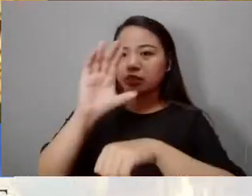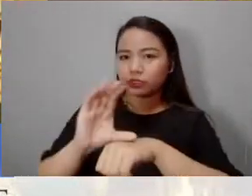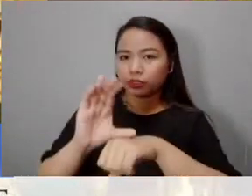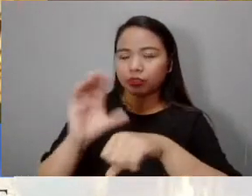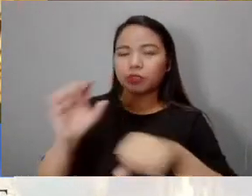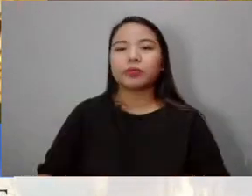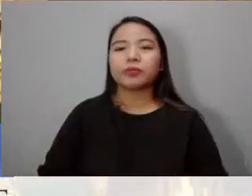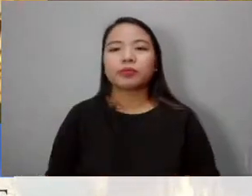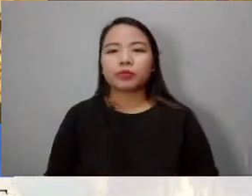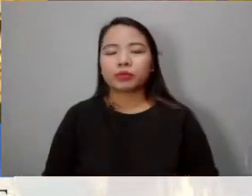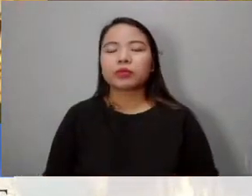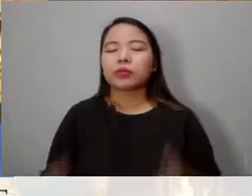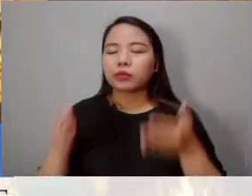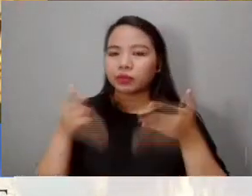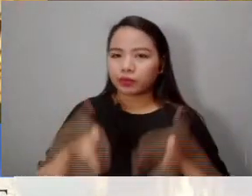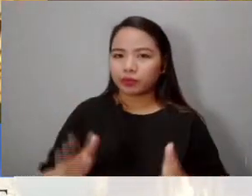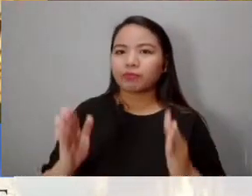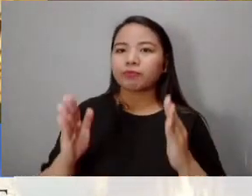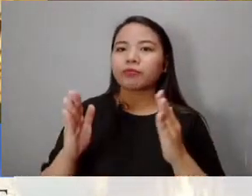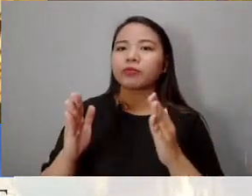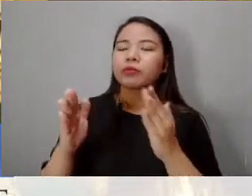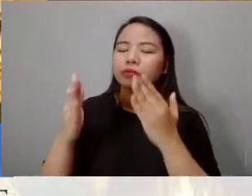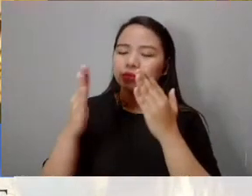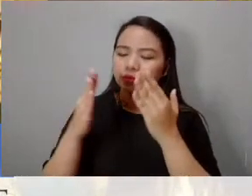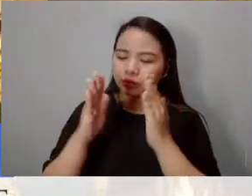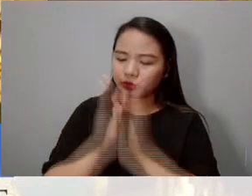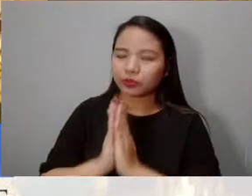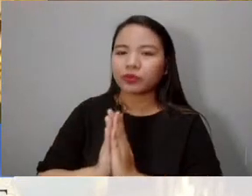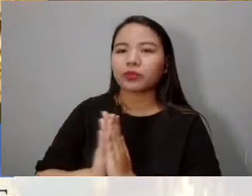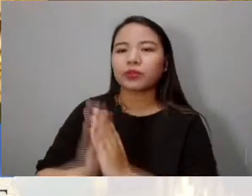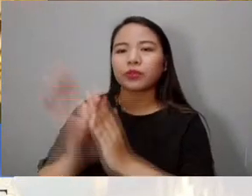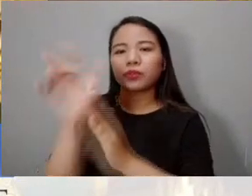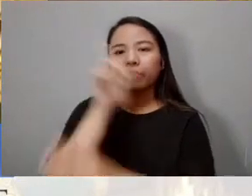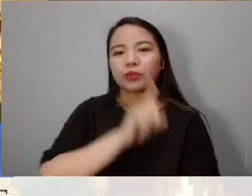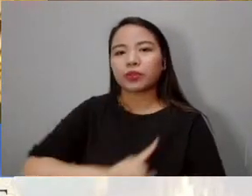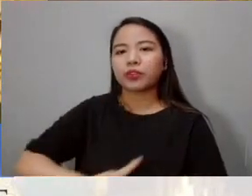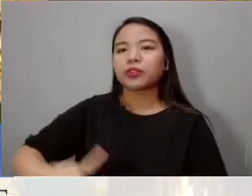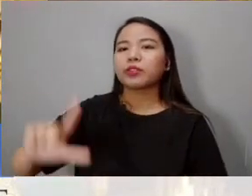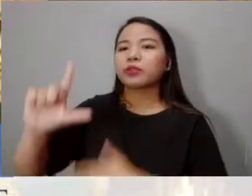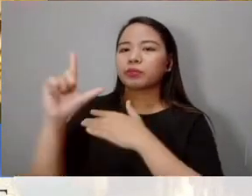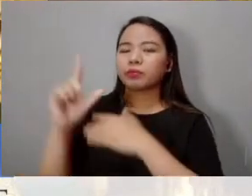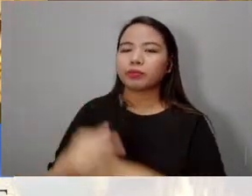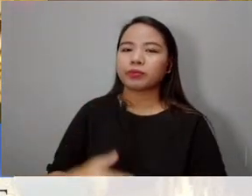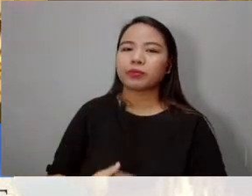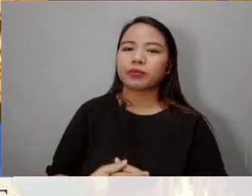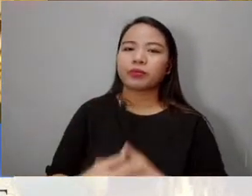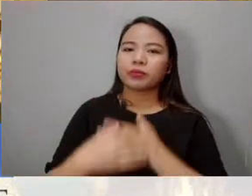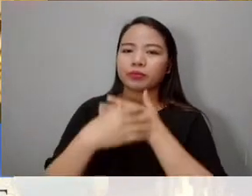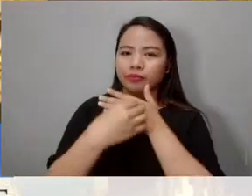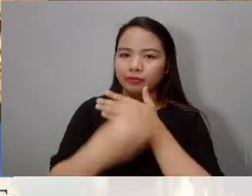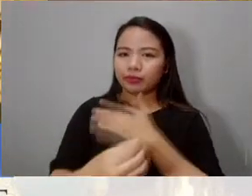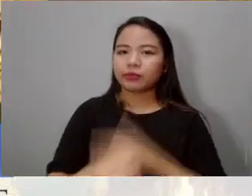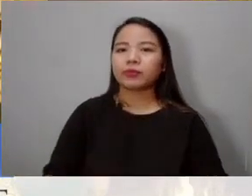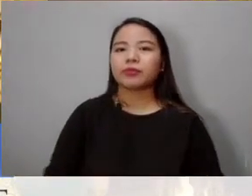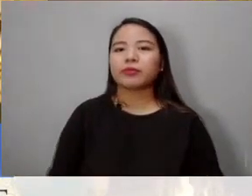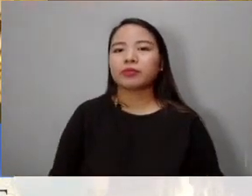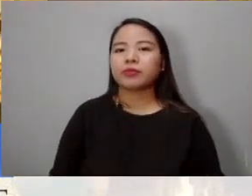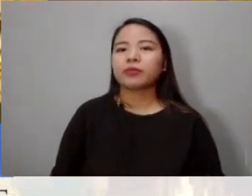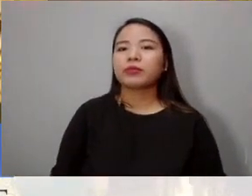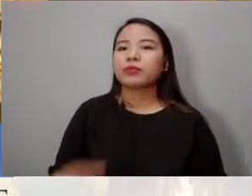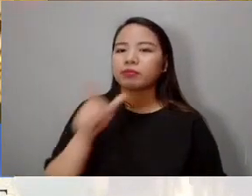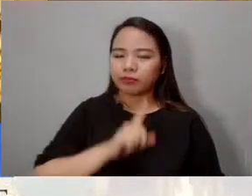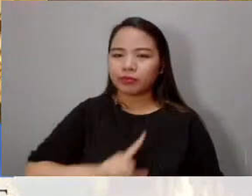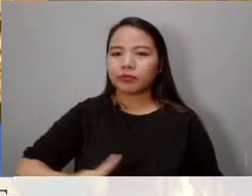Let us pray to the Lord.